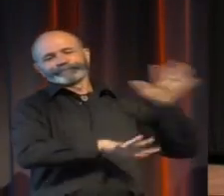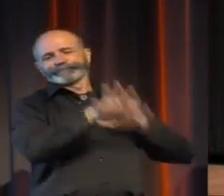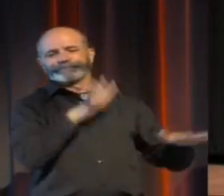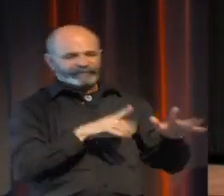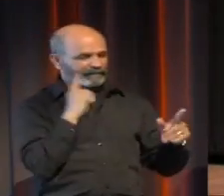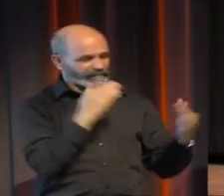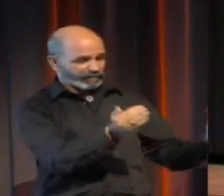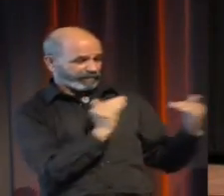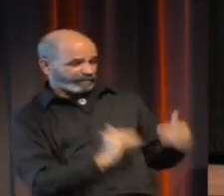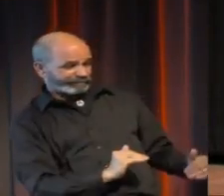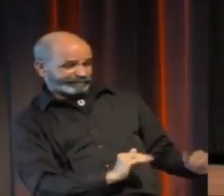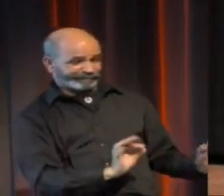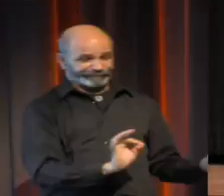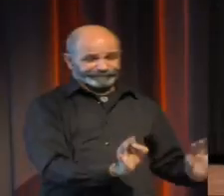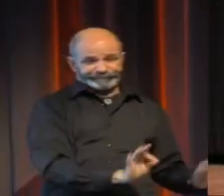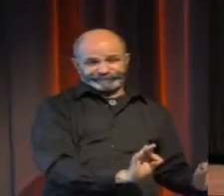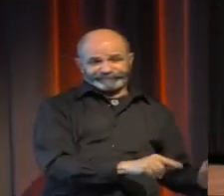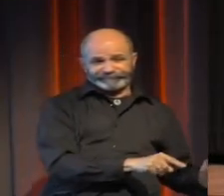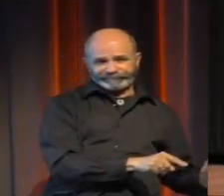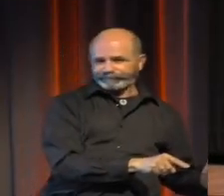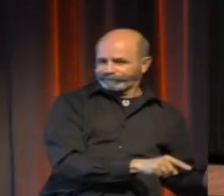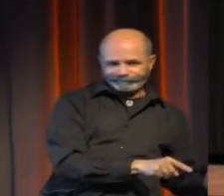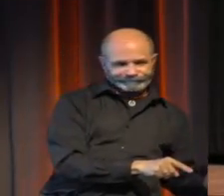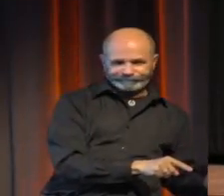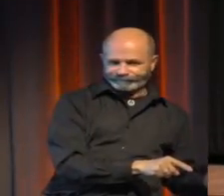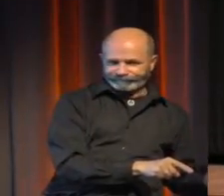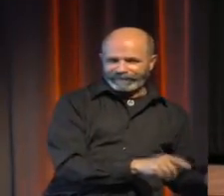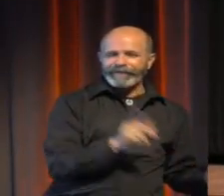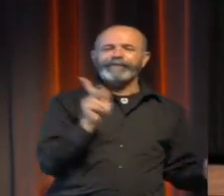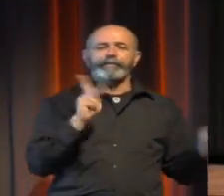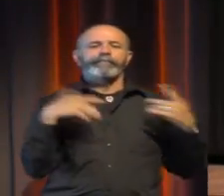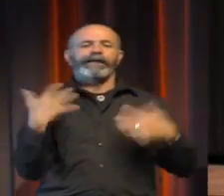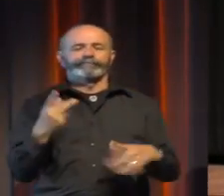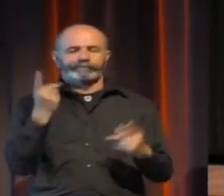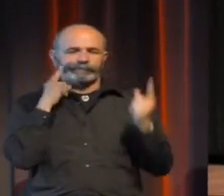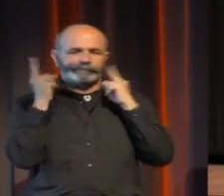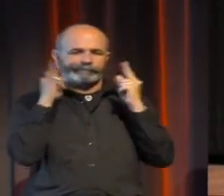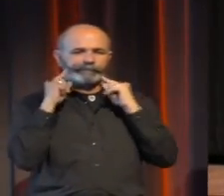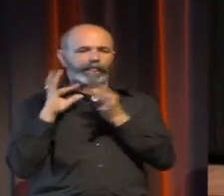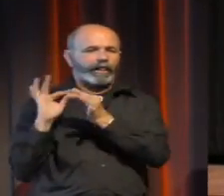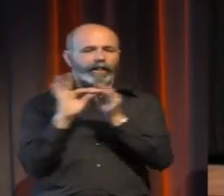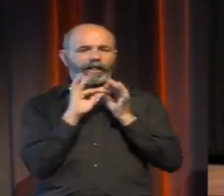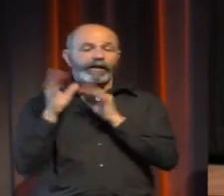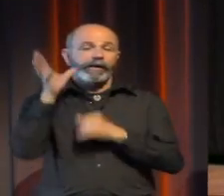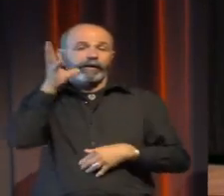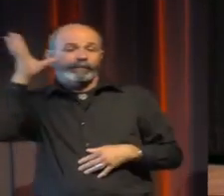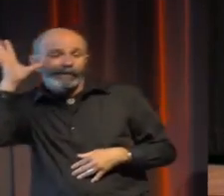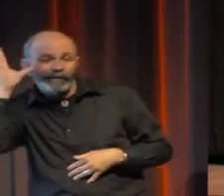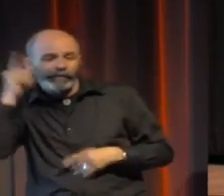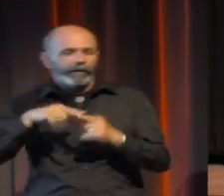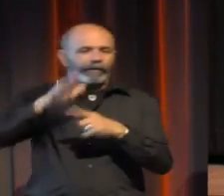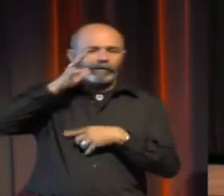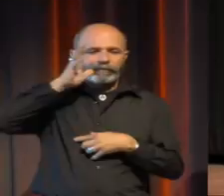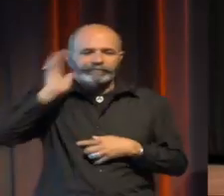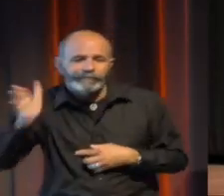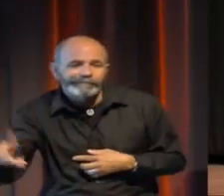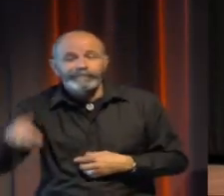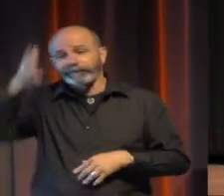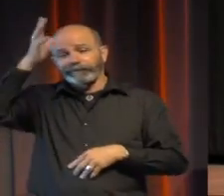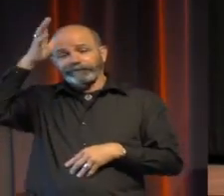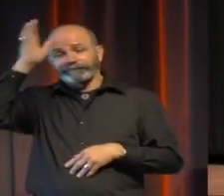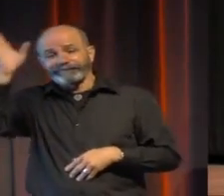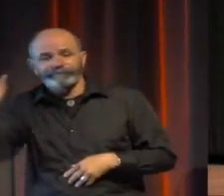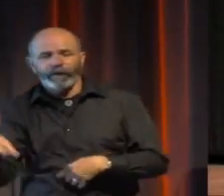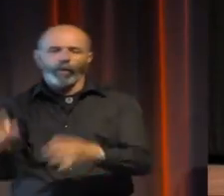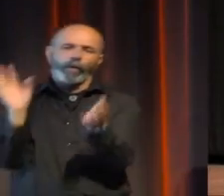here has heard their parents or their grandparents or someone else in their family launch into that classic kids